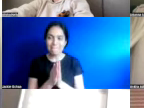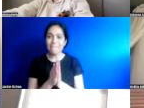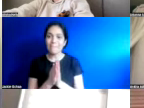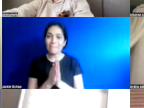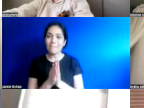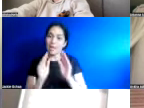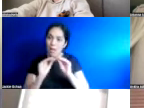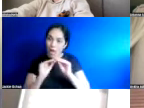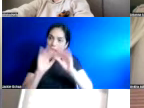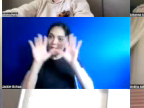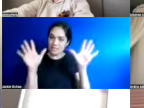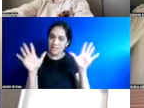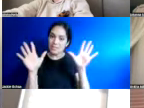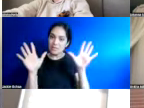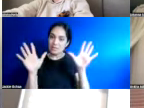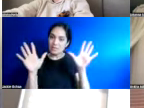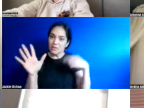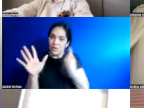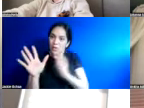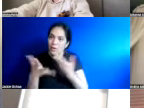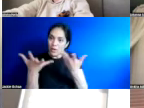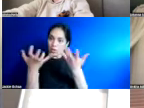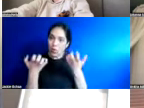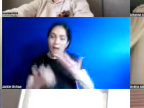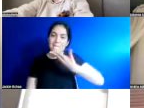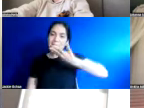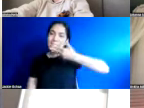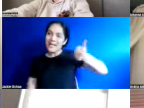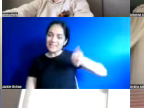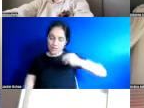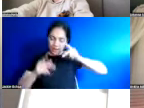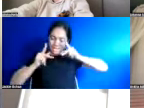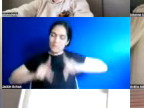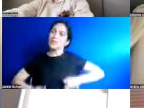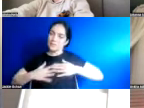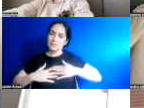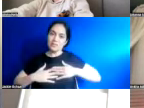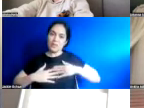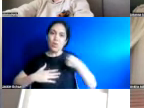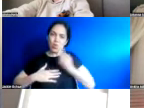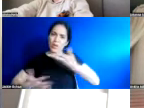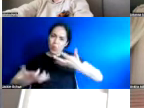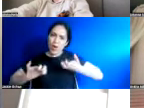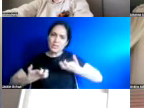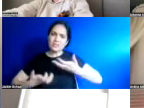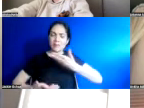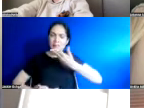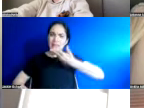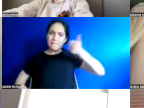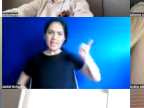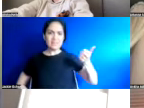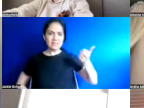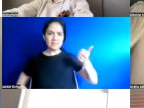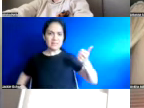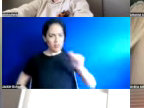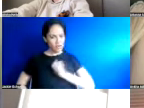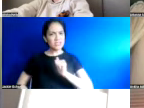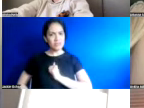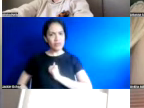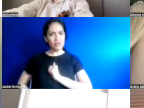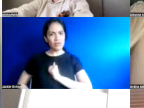obviously, you want someone to be the best version of themselves. And in order to be the best version of yourself, you can't